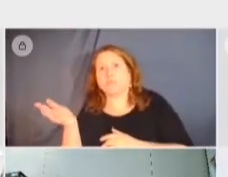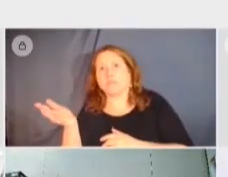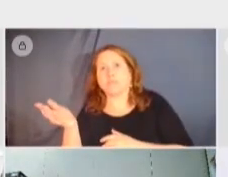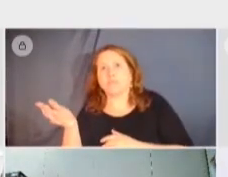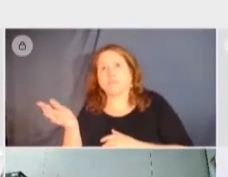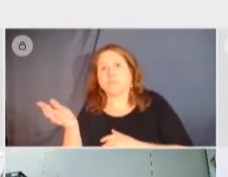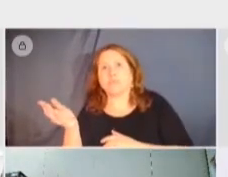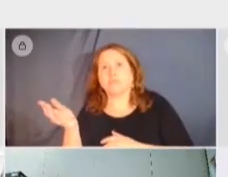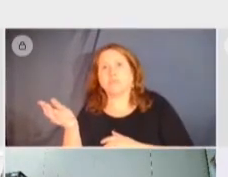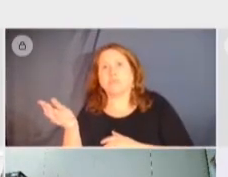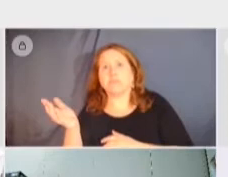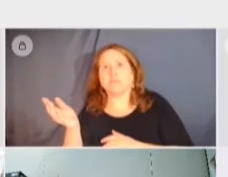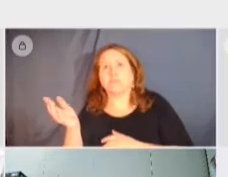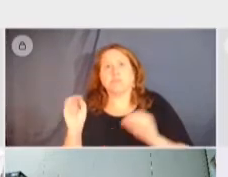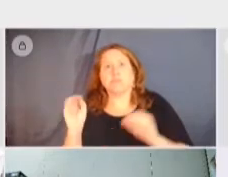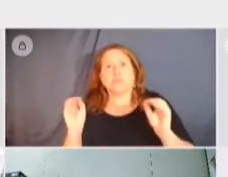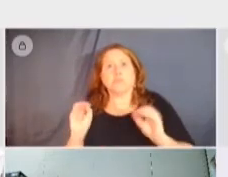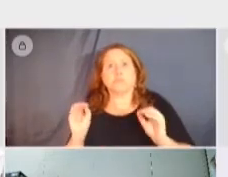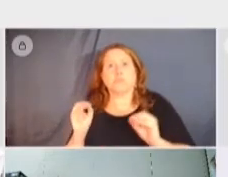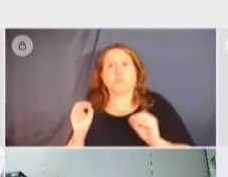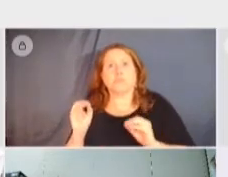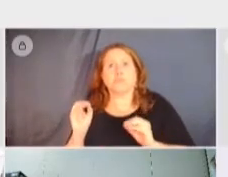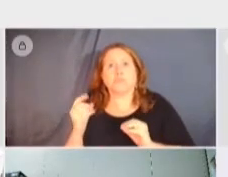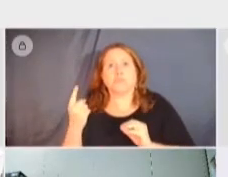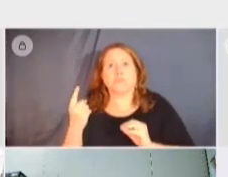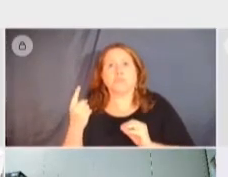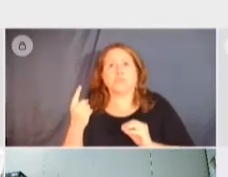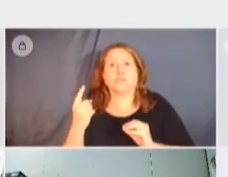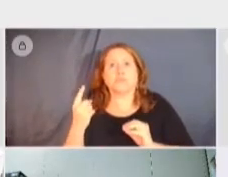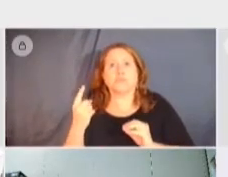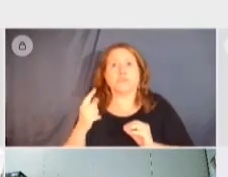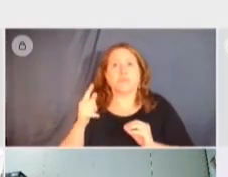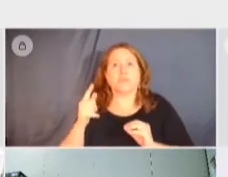resolution 21-08 is adopted.